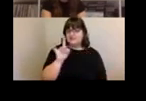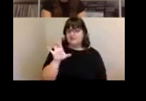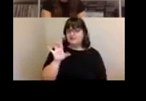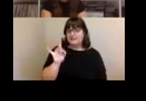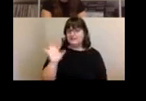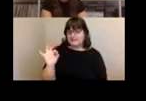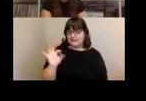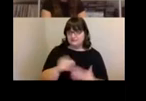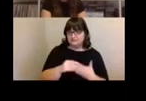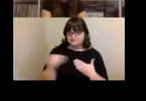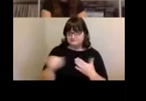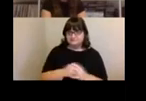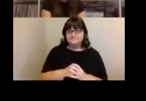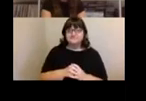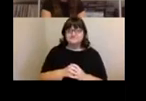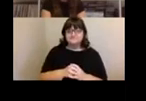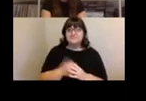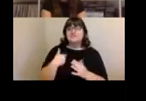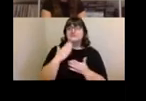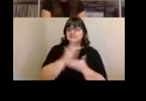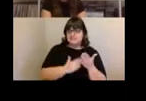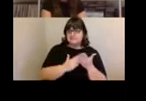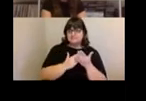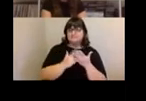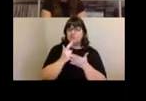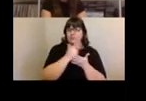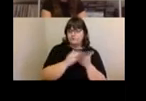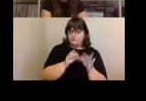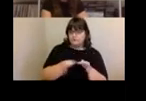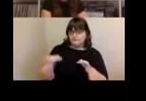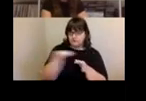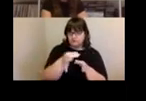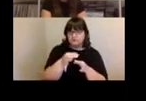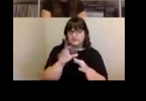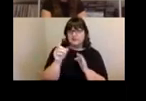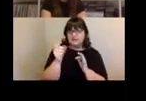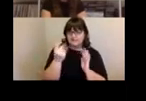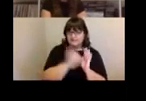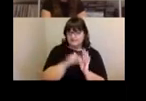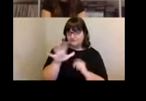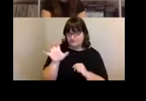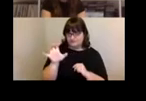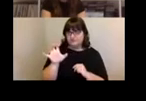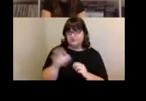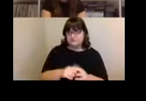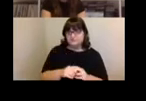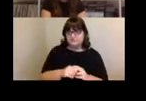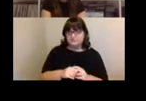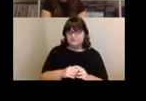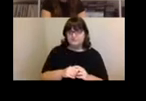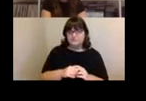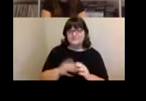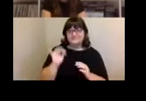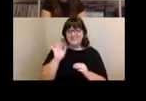$7,889. And we have some deferred revenue for $11,500. And this is grants that we can